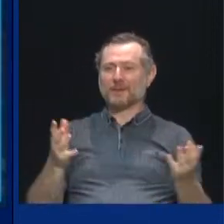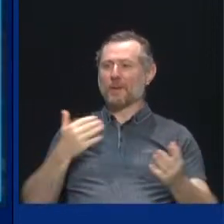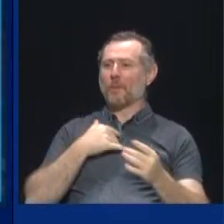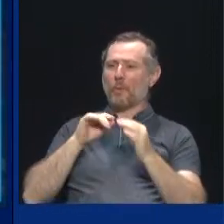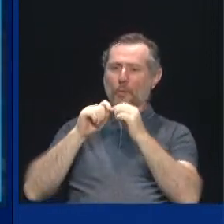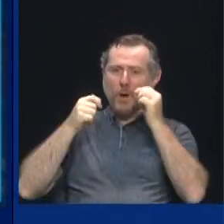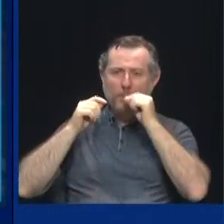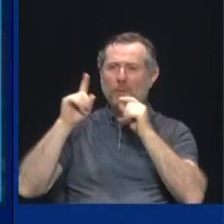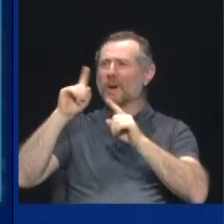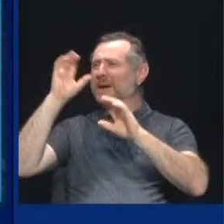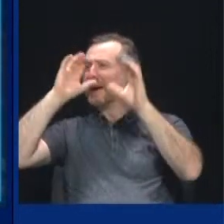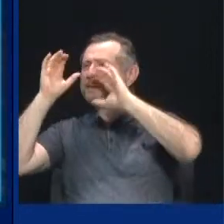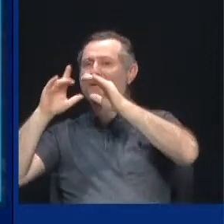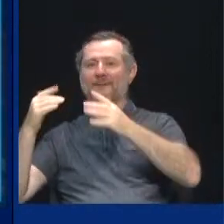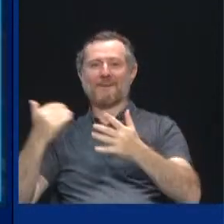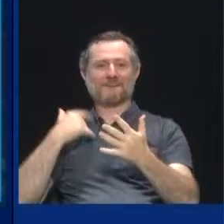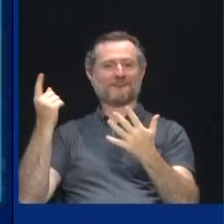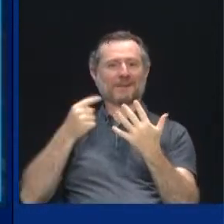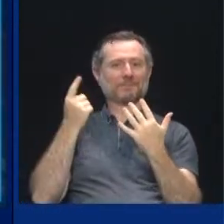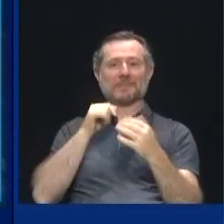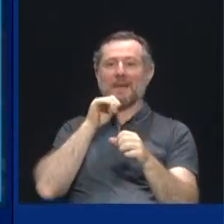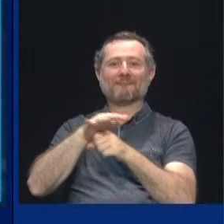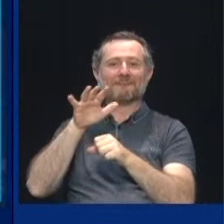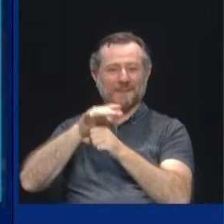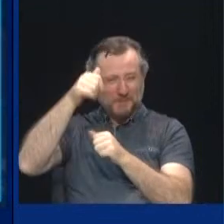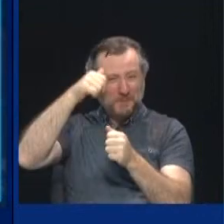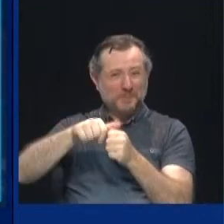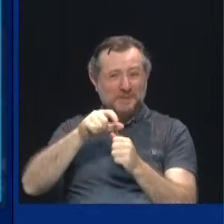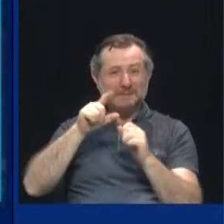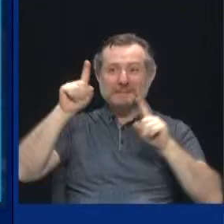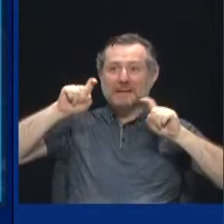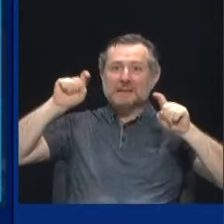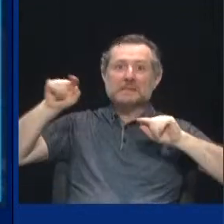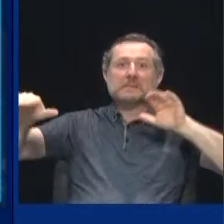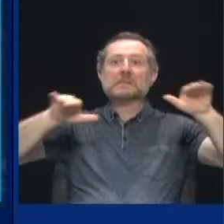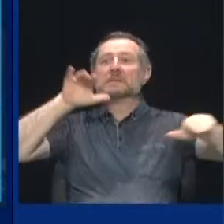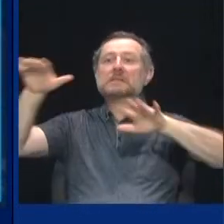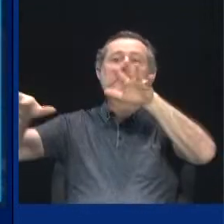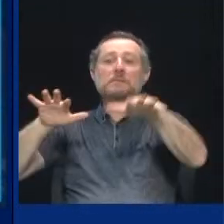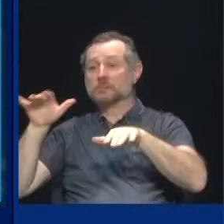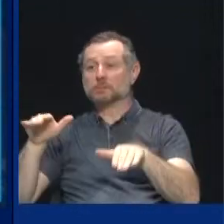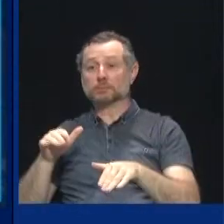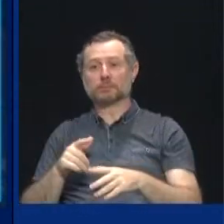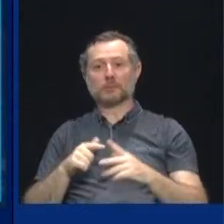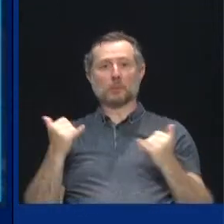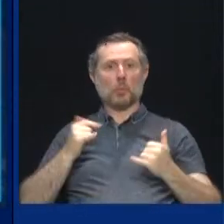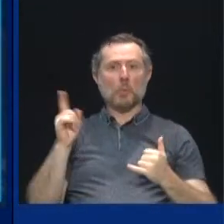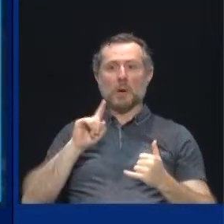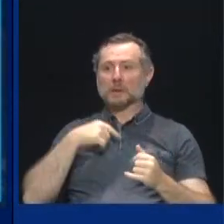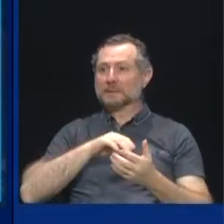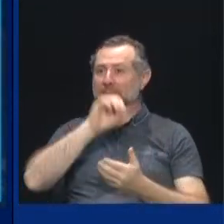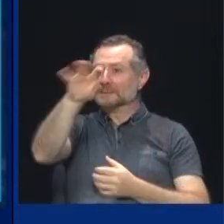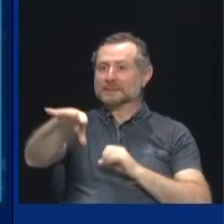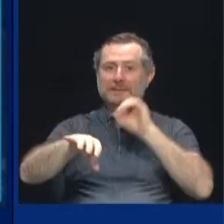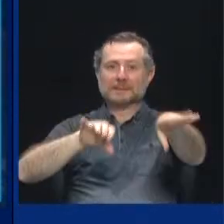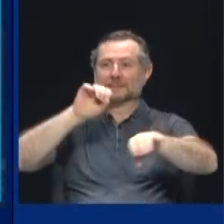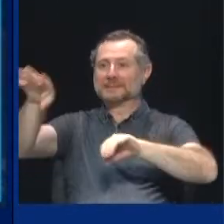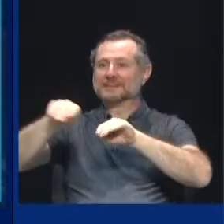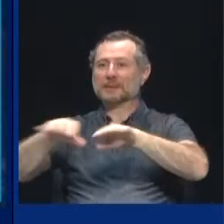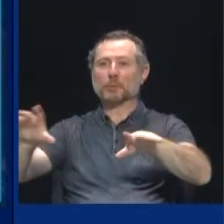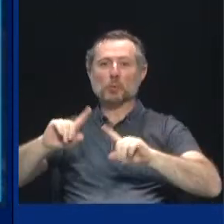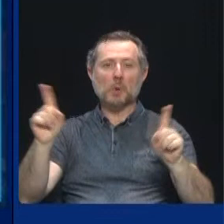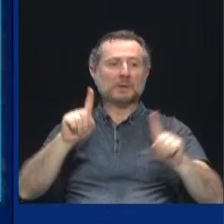get enough tests. Then we couldn't find enough places to put out the tests. Then we couldn't get